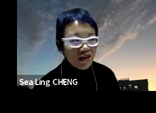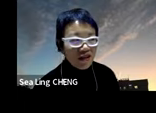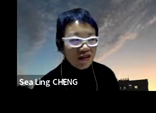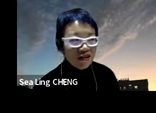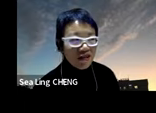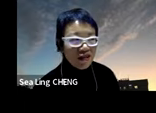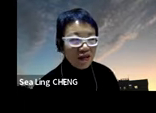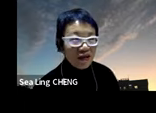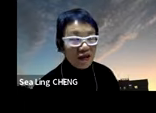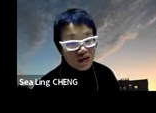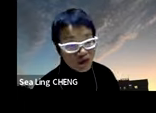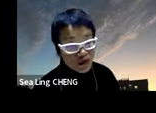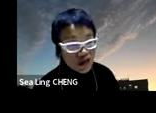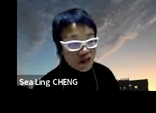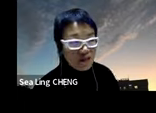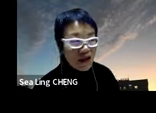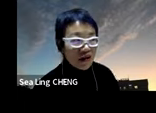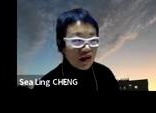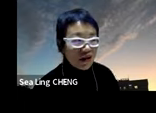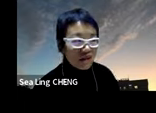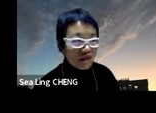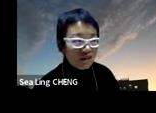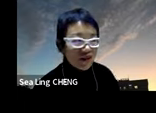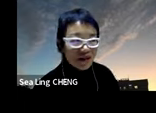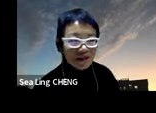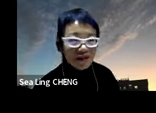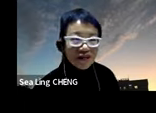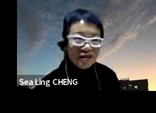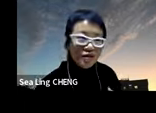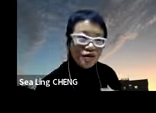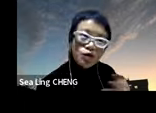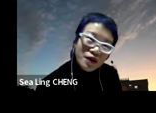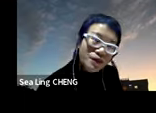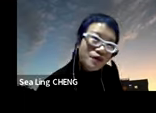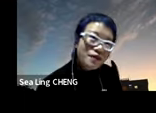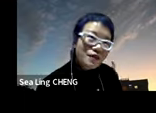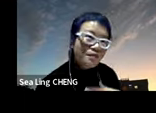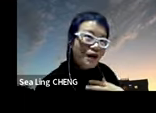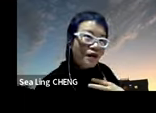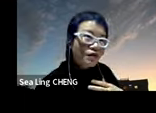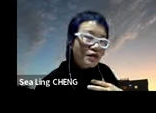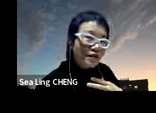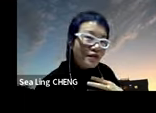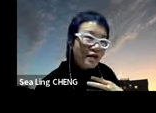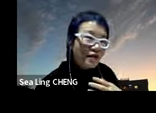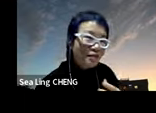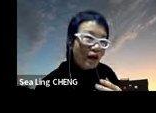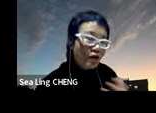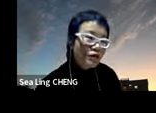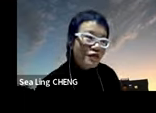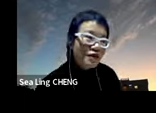research, there were a lot of stories about their social networks, about